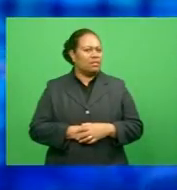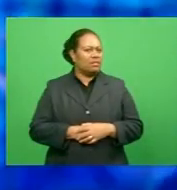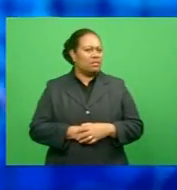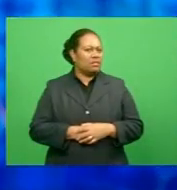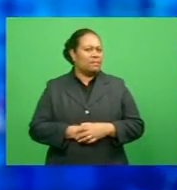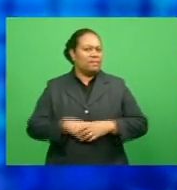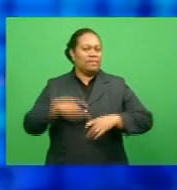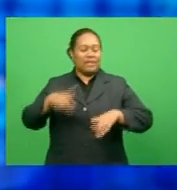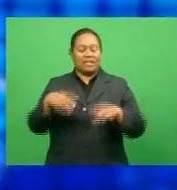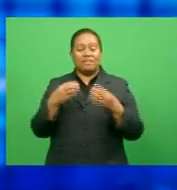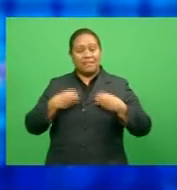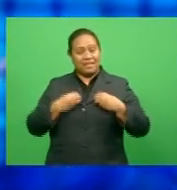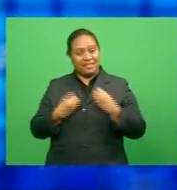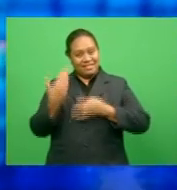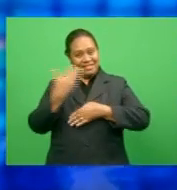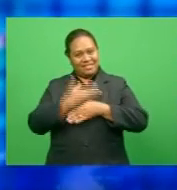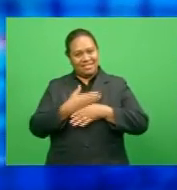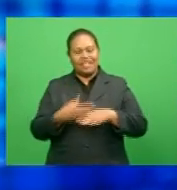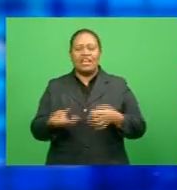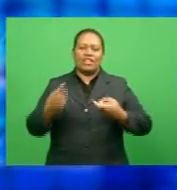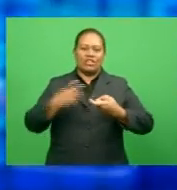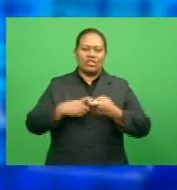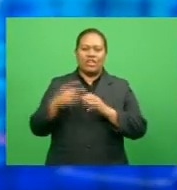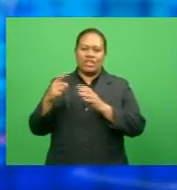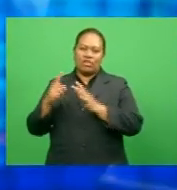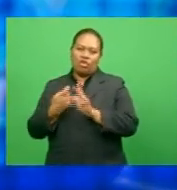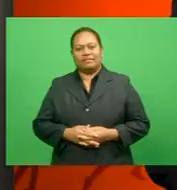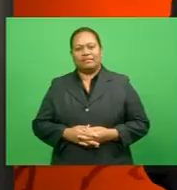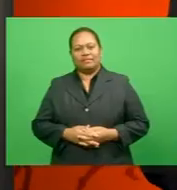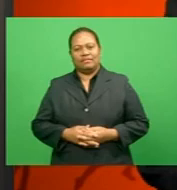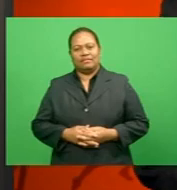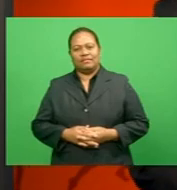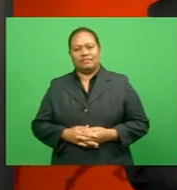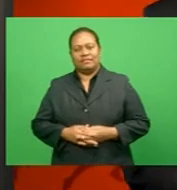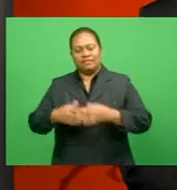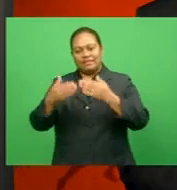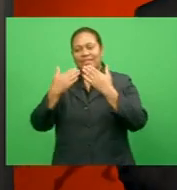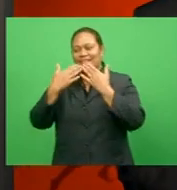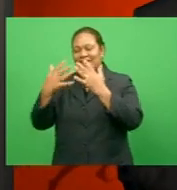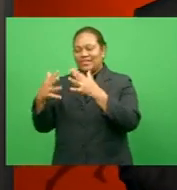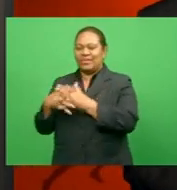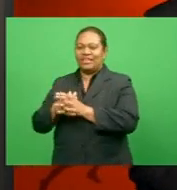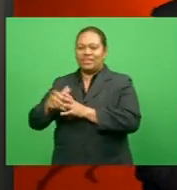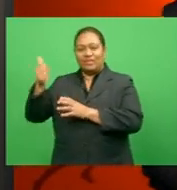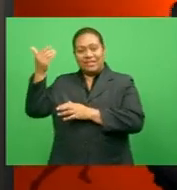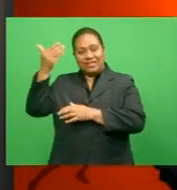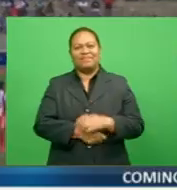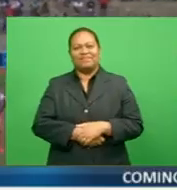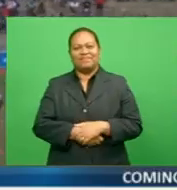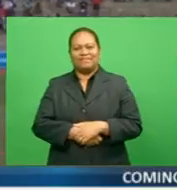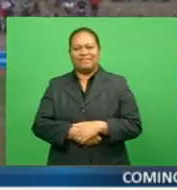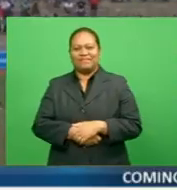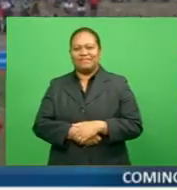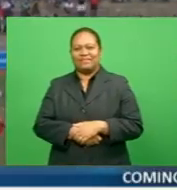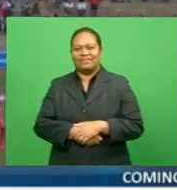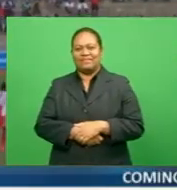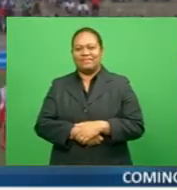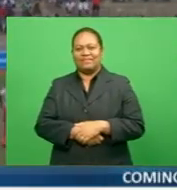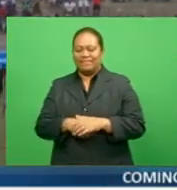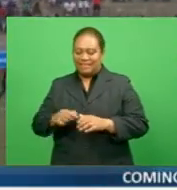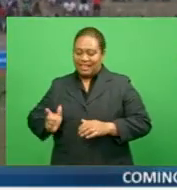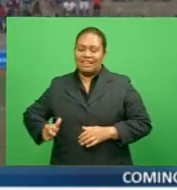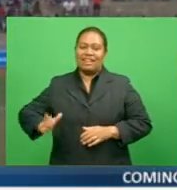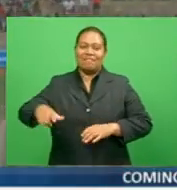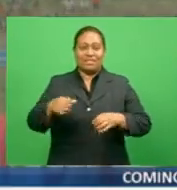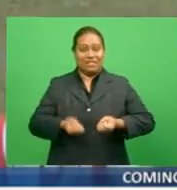That's it from Business Tonight. We now join Koroi with the latest in sports. Thanks, Whitney. Good evening. Ahead in sports. And